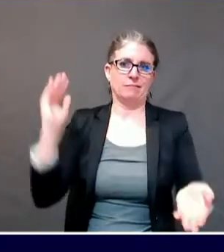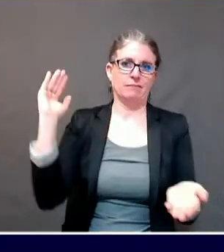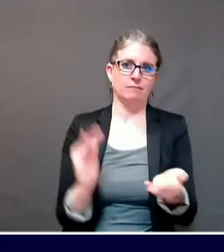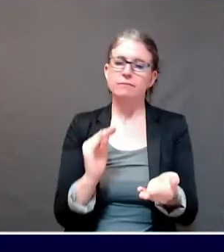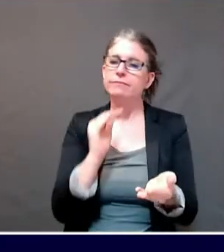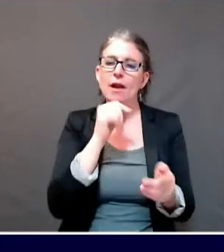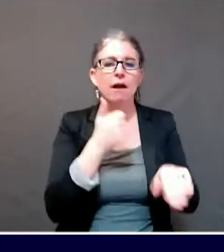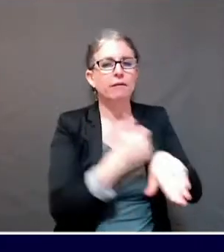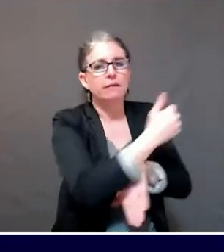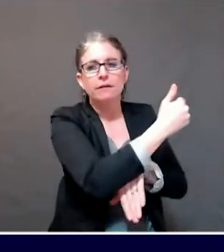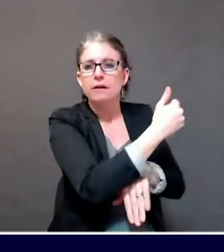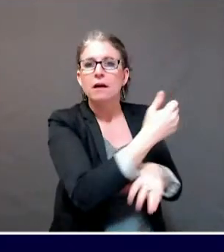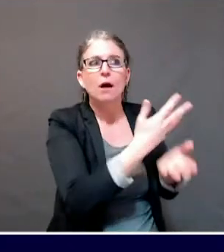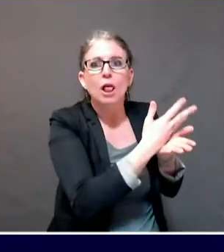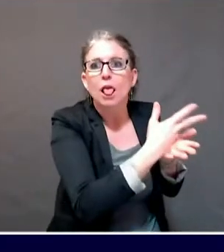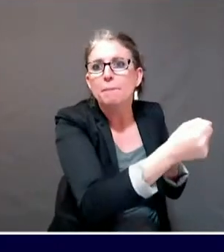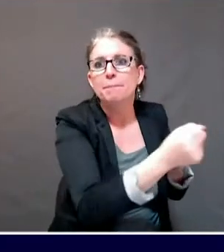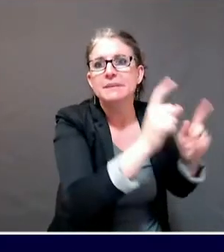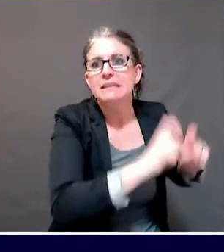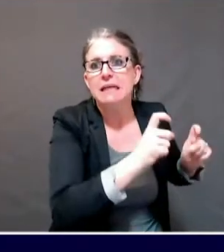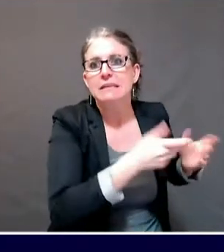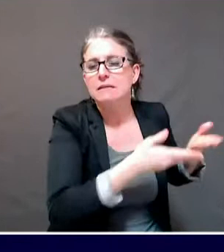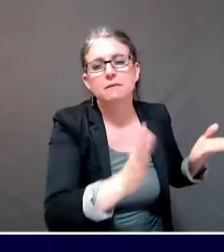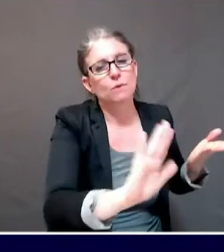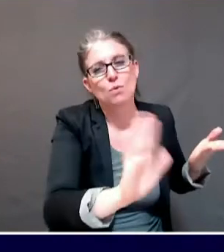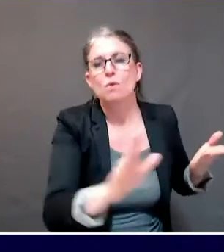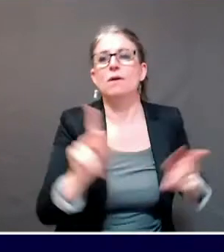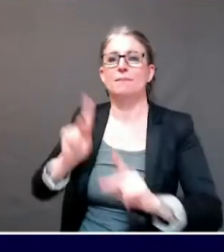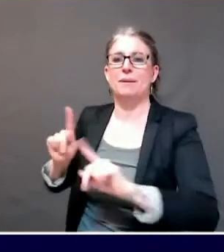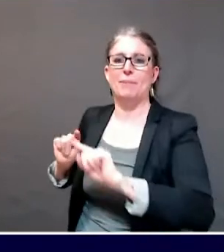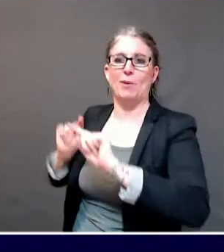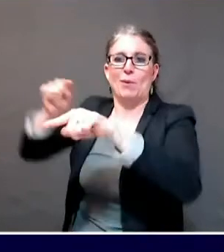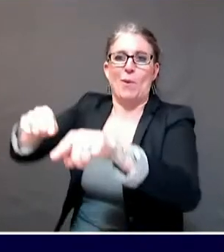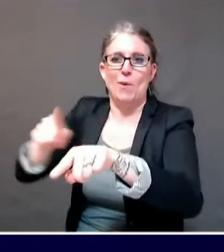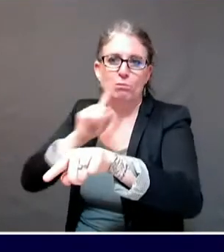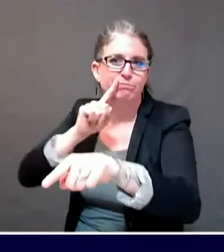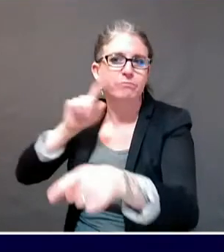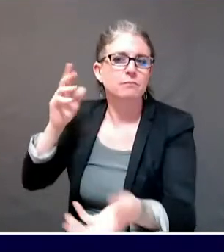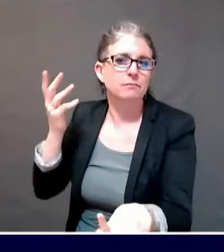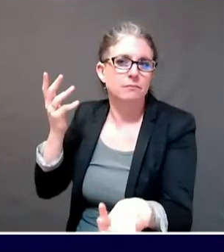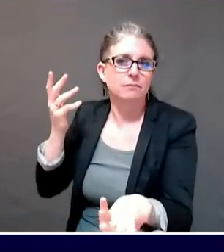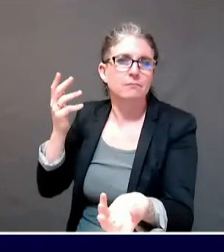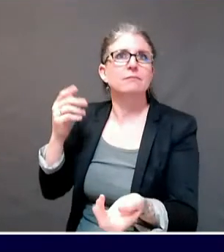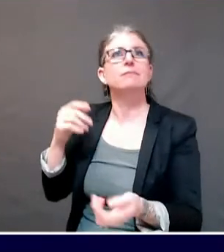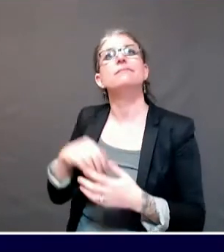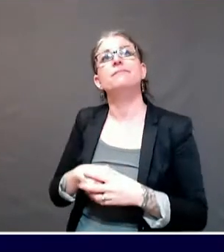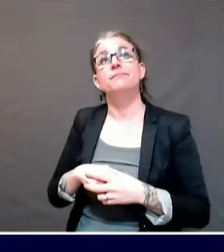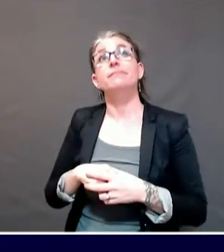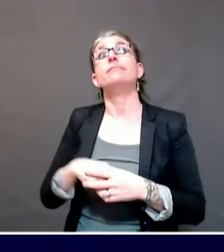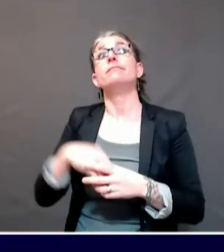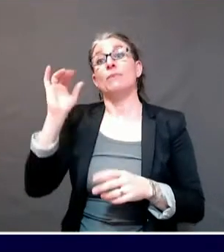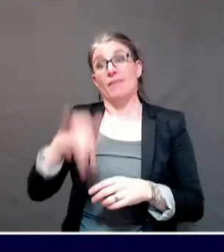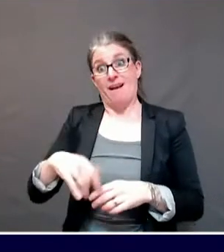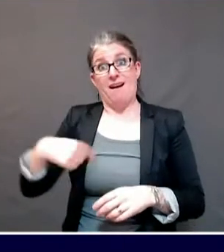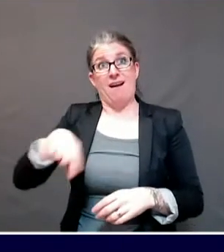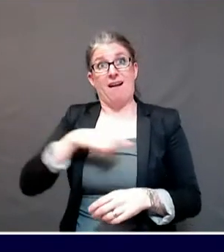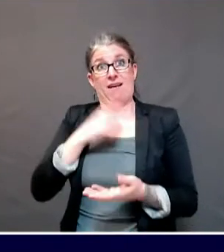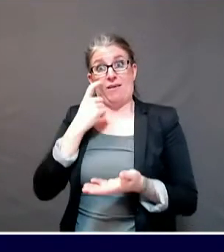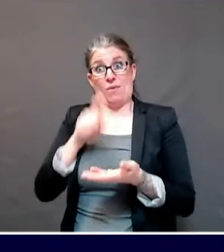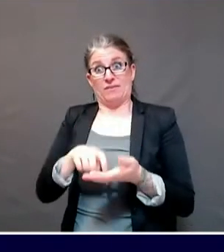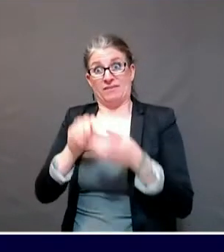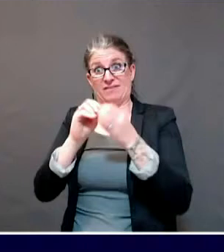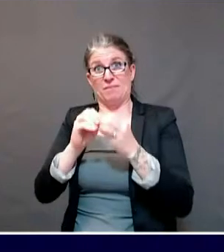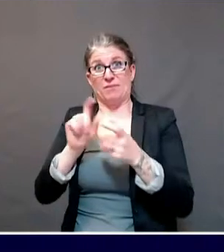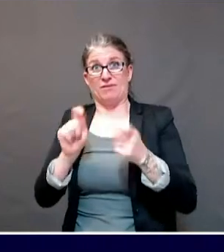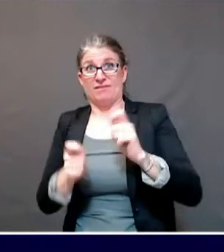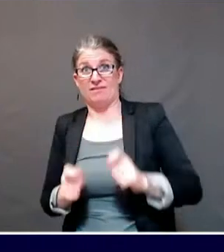then, presumably with college students not being in school and on campus, and has continued to decline ever